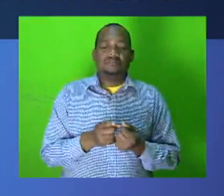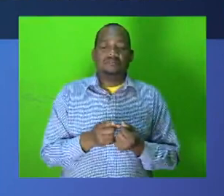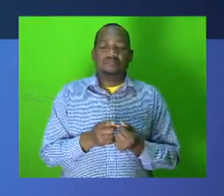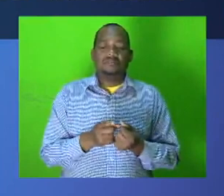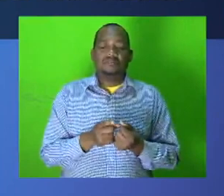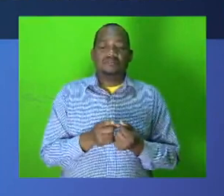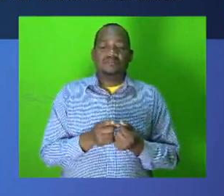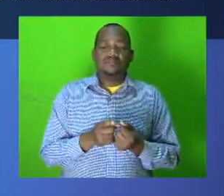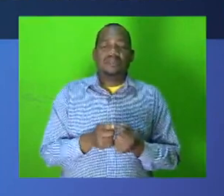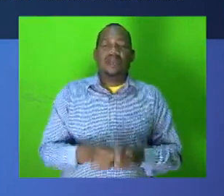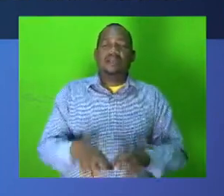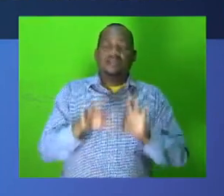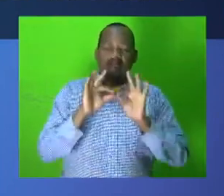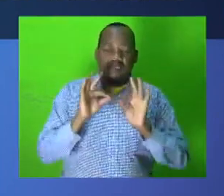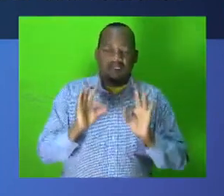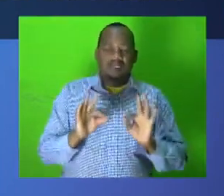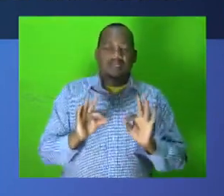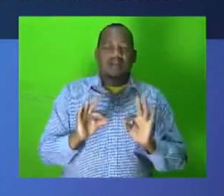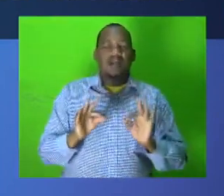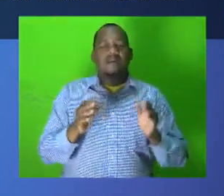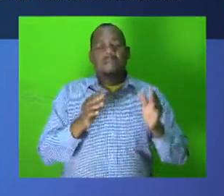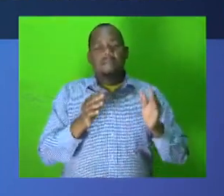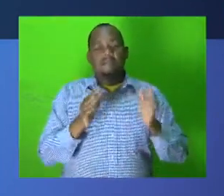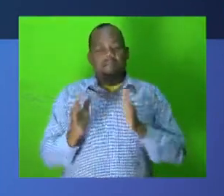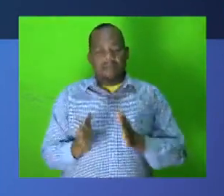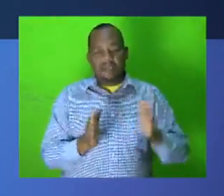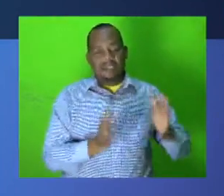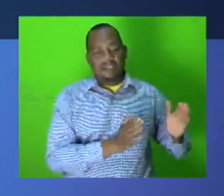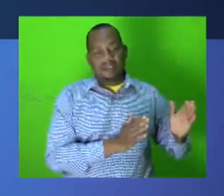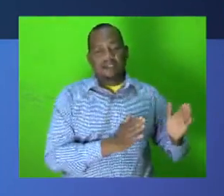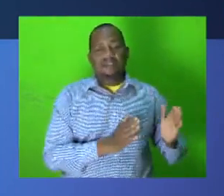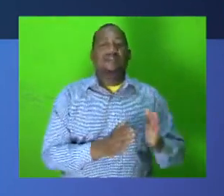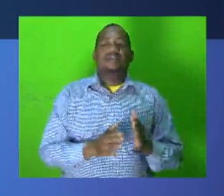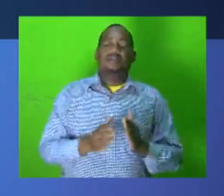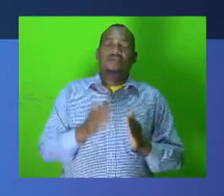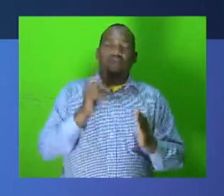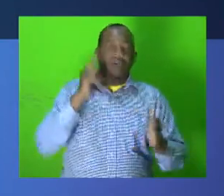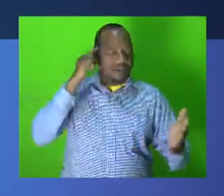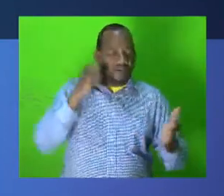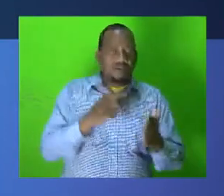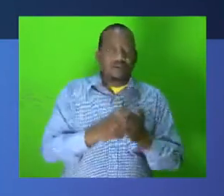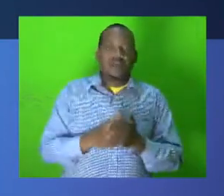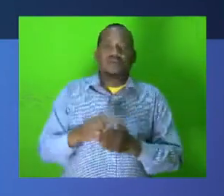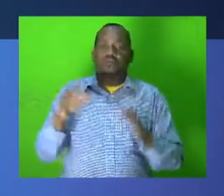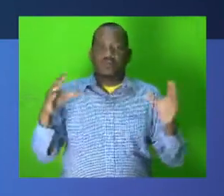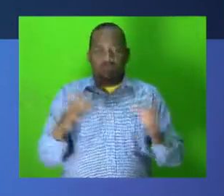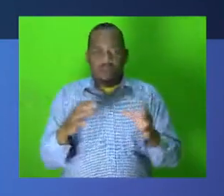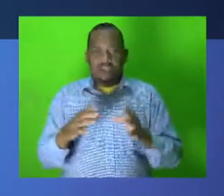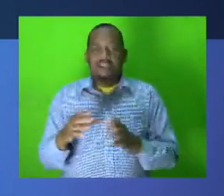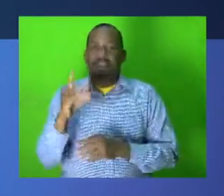Not only that, but also, my dear students, research influences